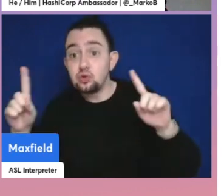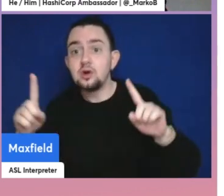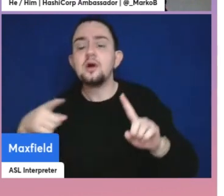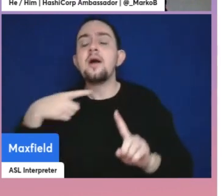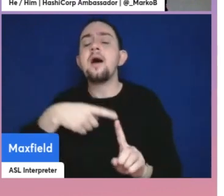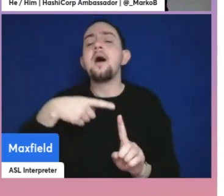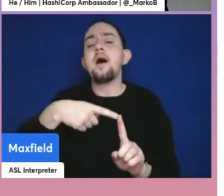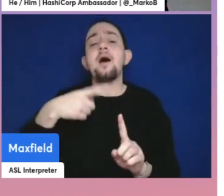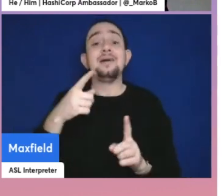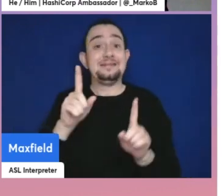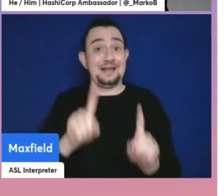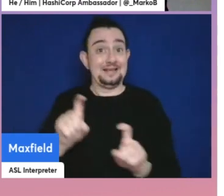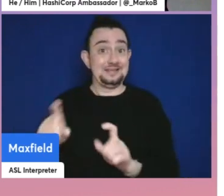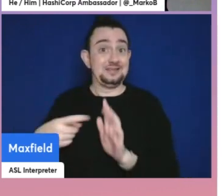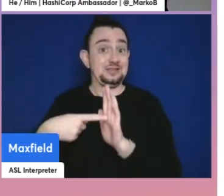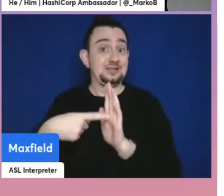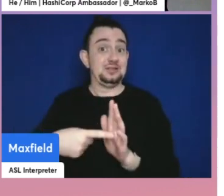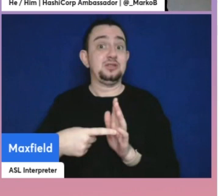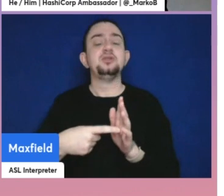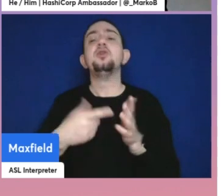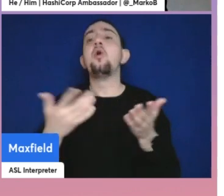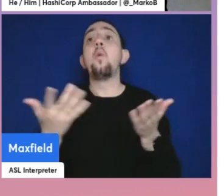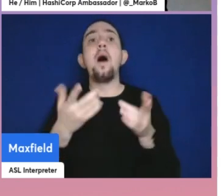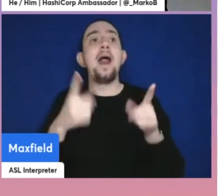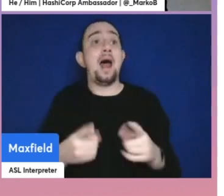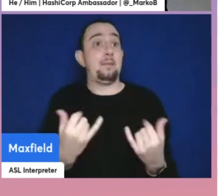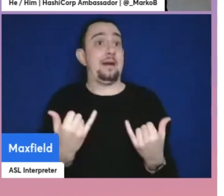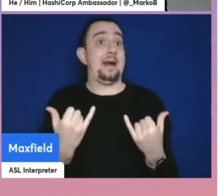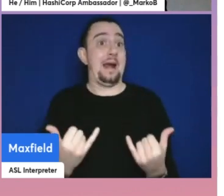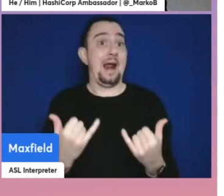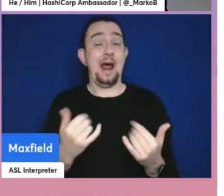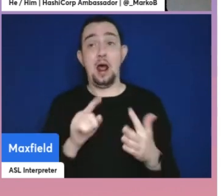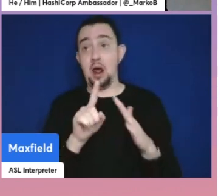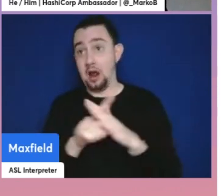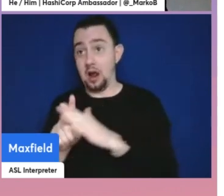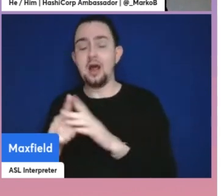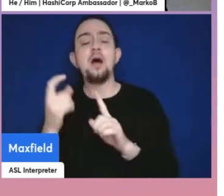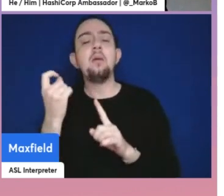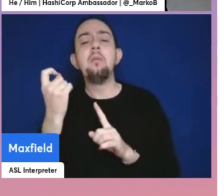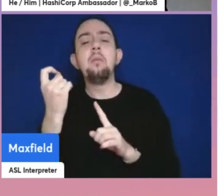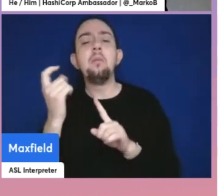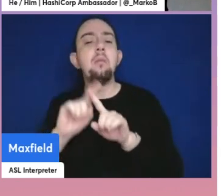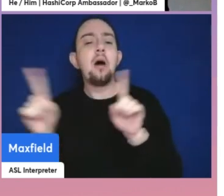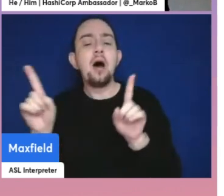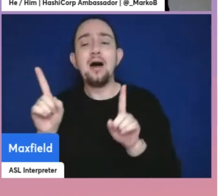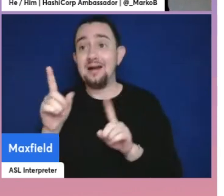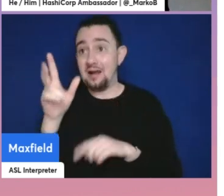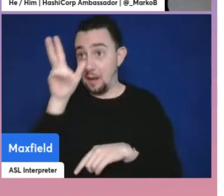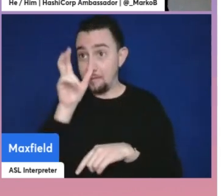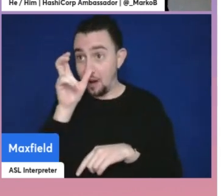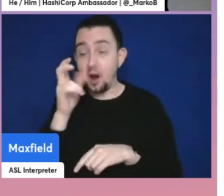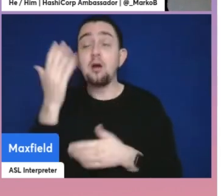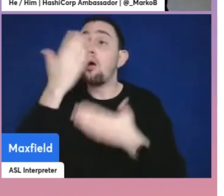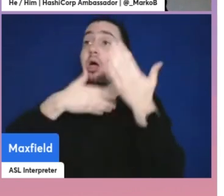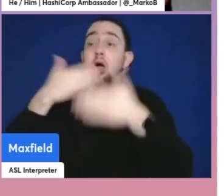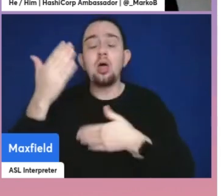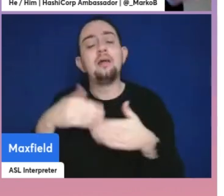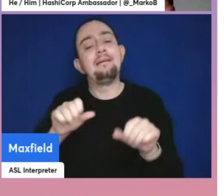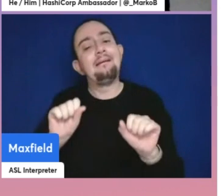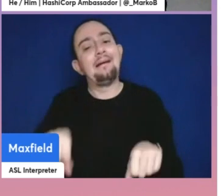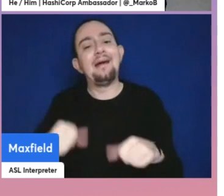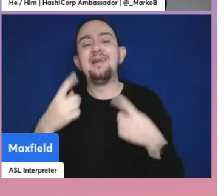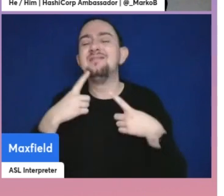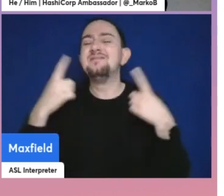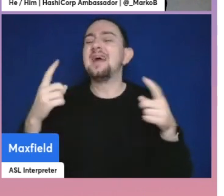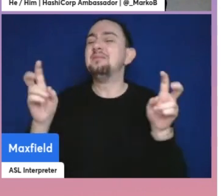shows the presence, but not the absence of bugs. So this is kind of a famous quote from E. Dijkstra for specifically